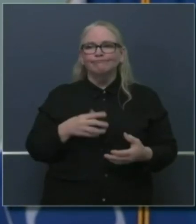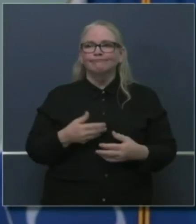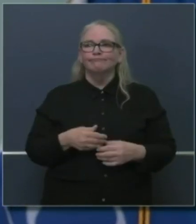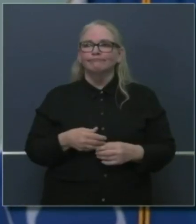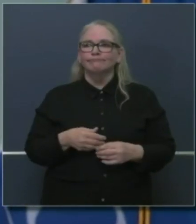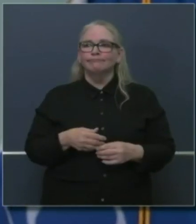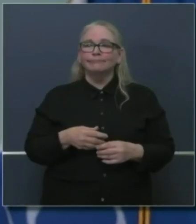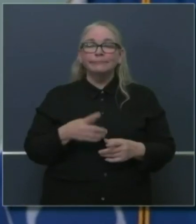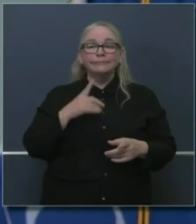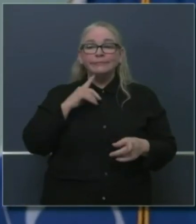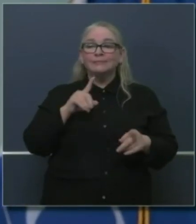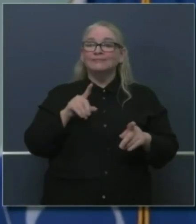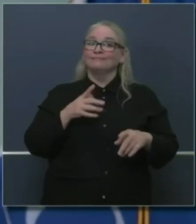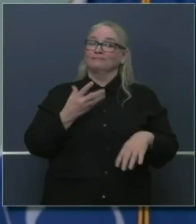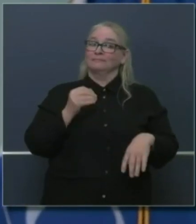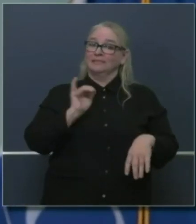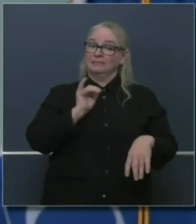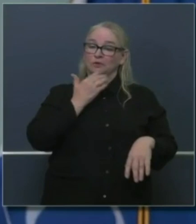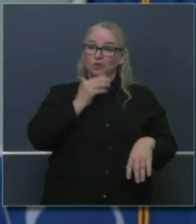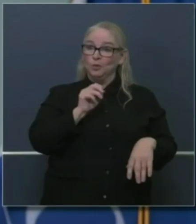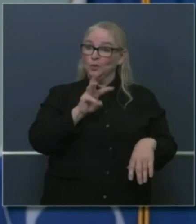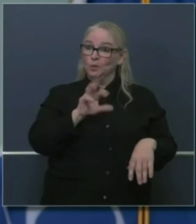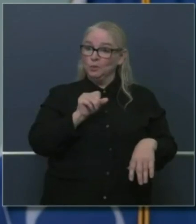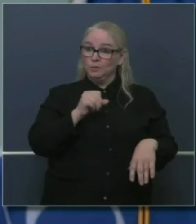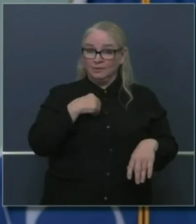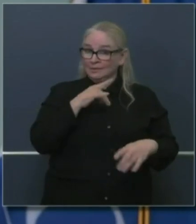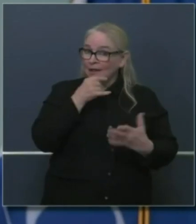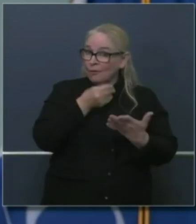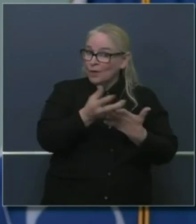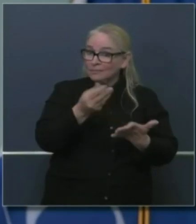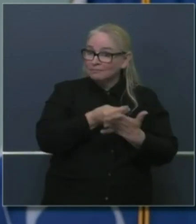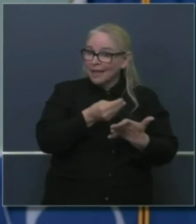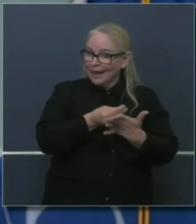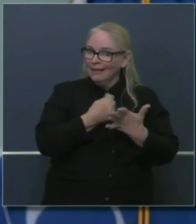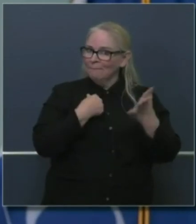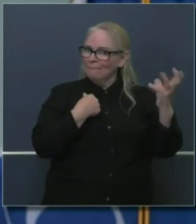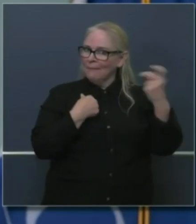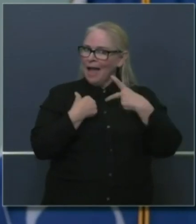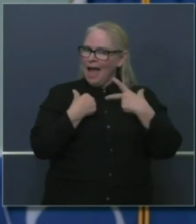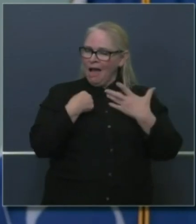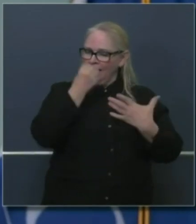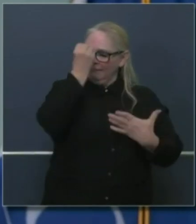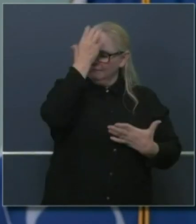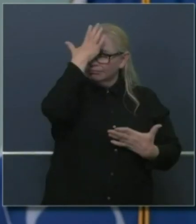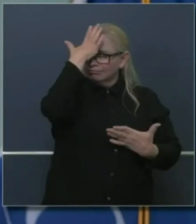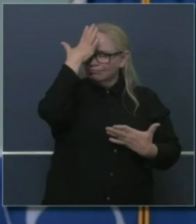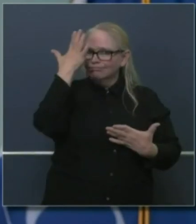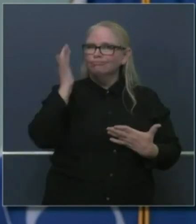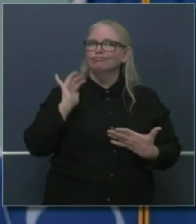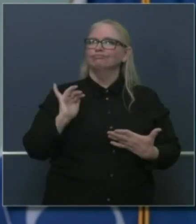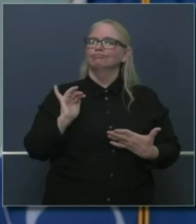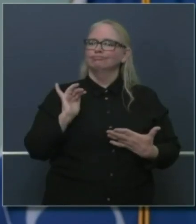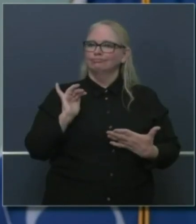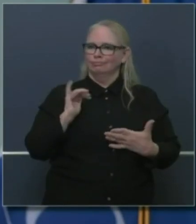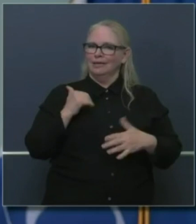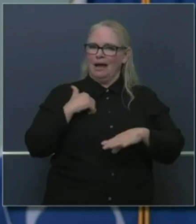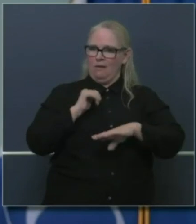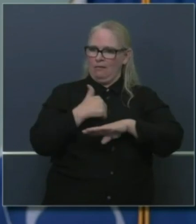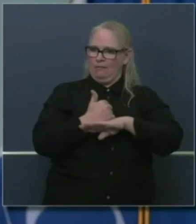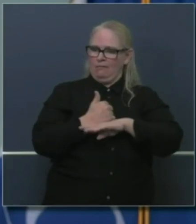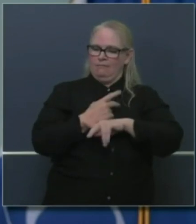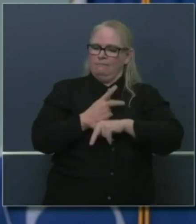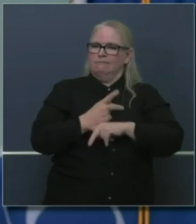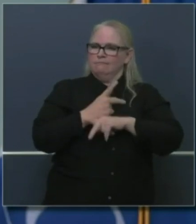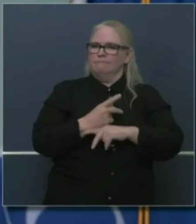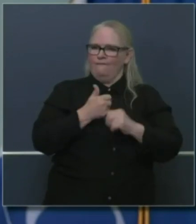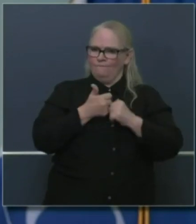Good news, no money wasted, lesson learned, new procedures, protocols put in place. And let me just punctuate that.